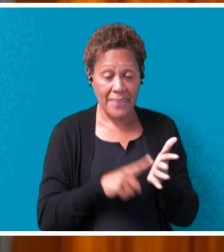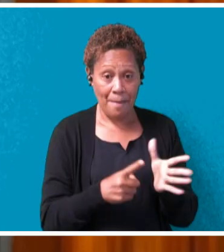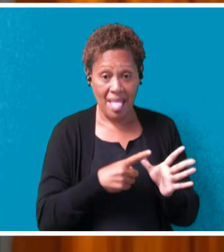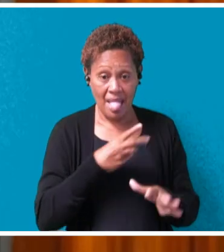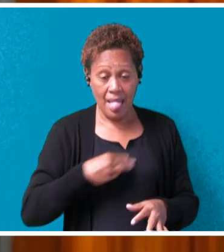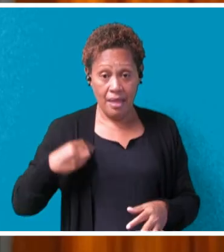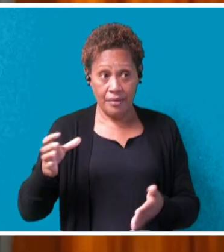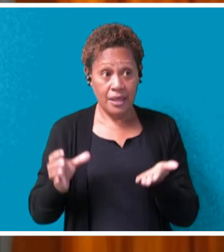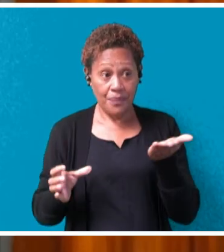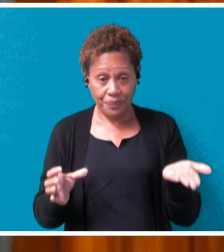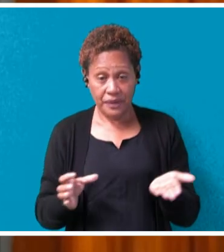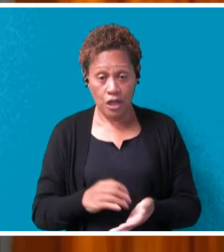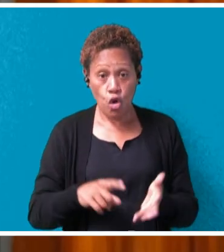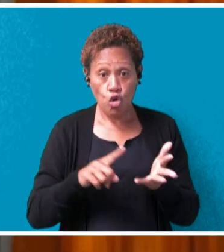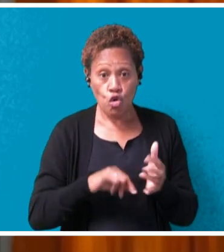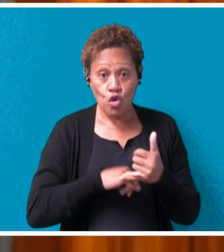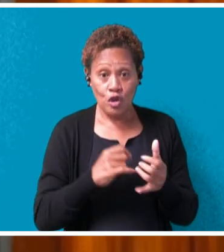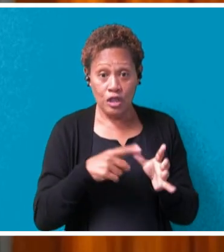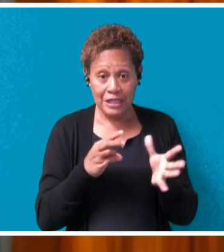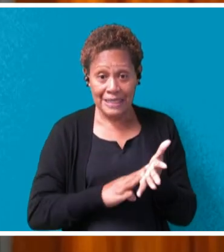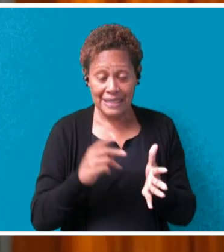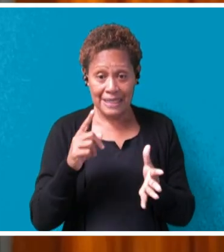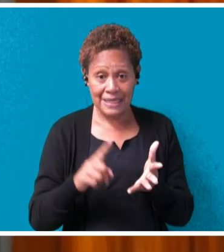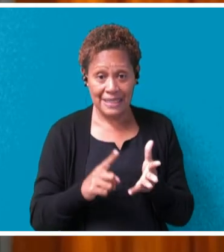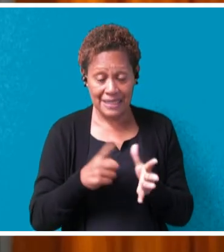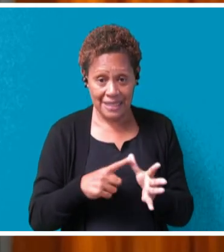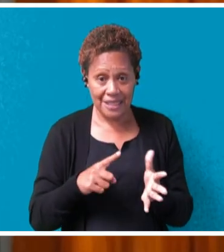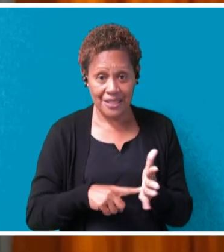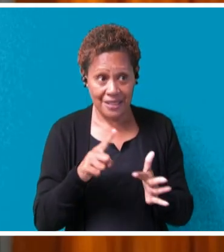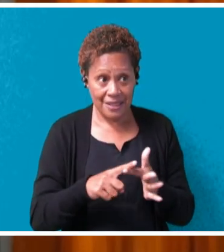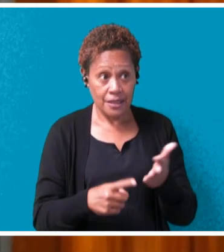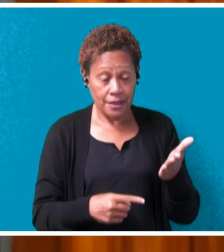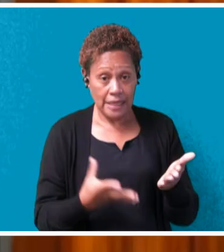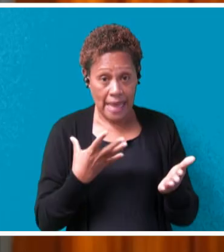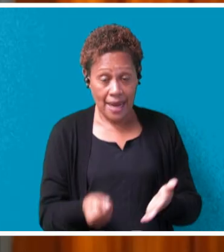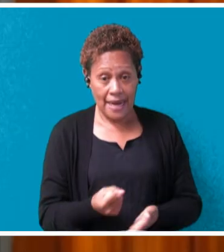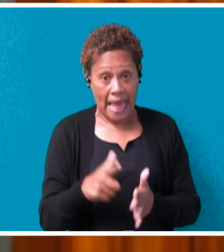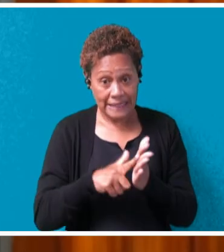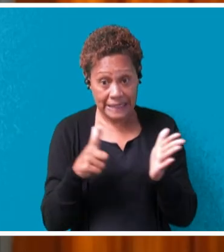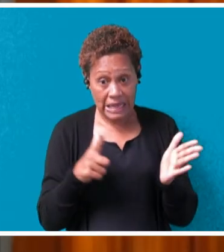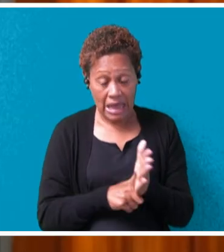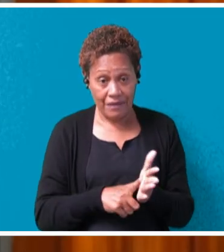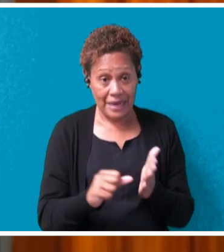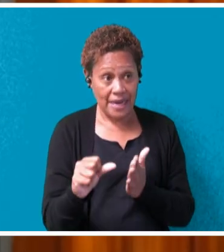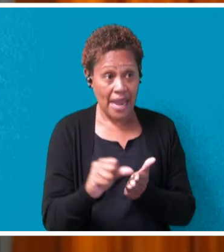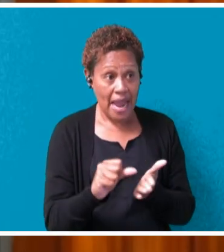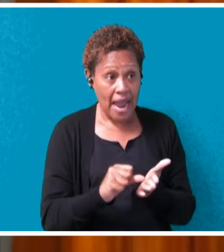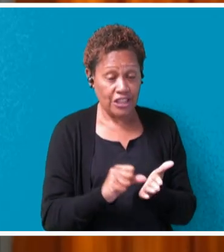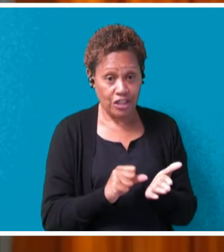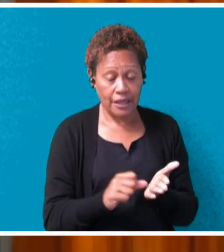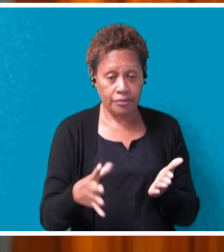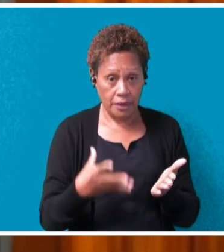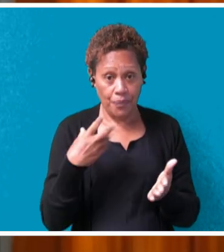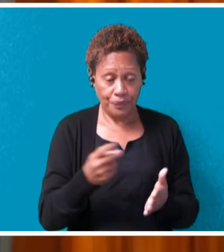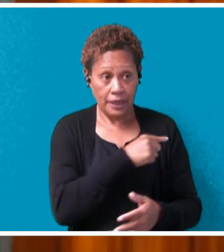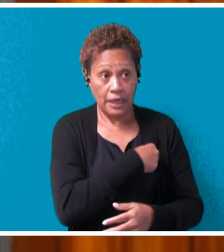Usmati, about the government for failing its legislative agenda in regards to the Code of Conduct Bill and the